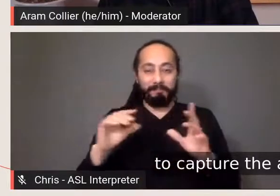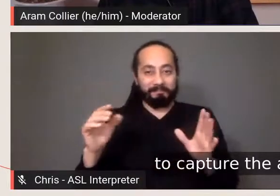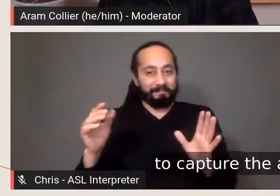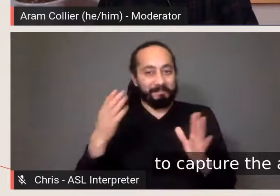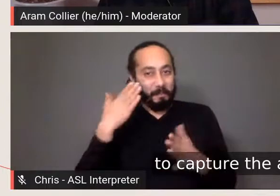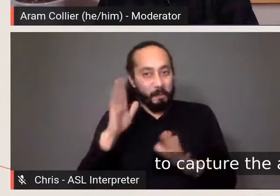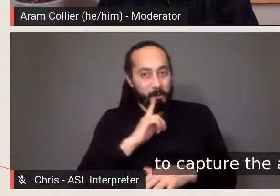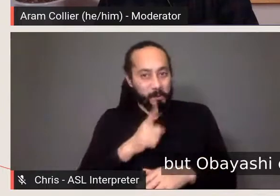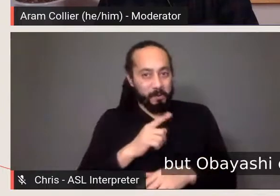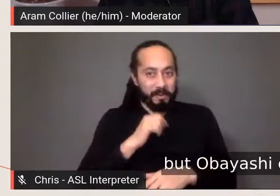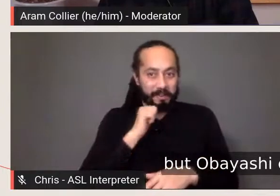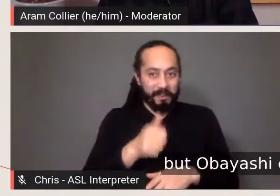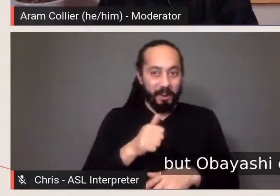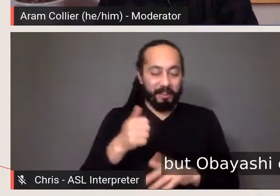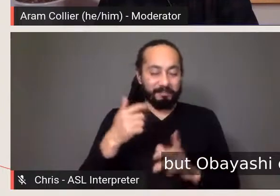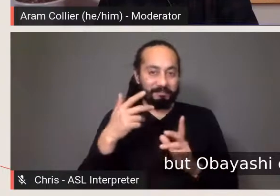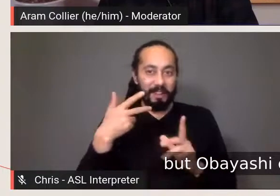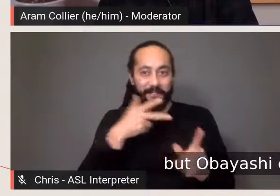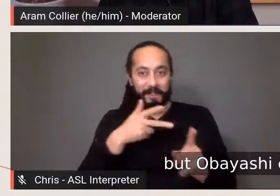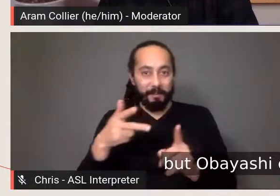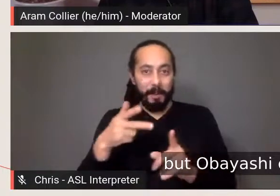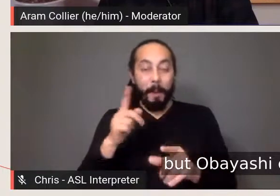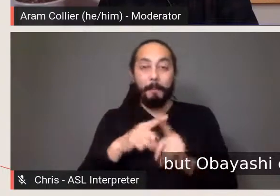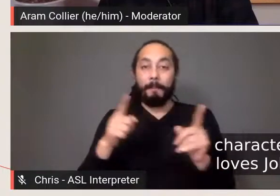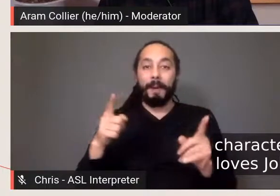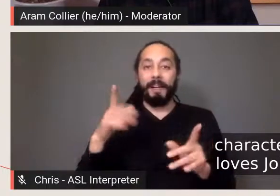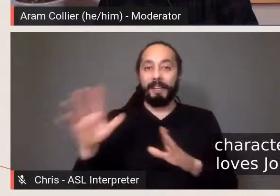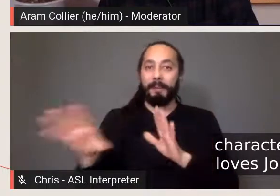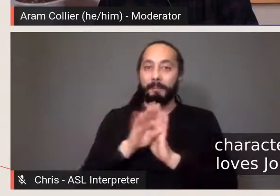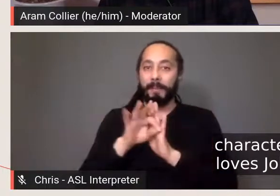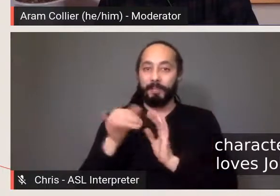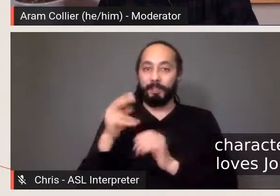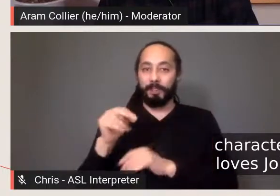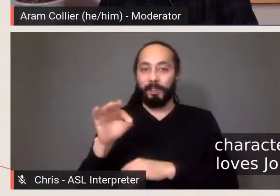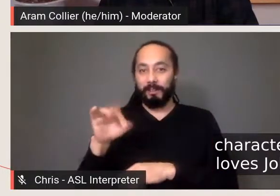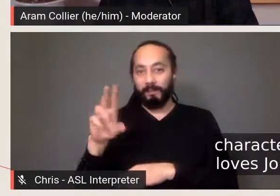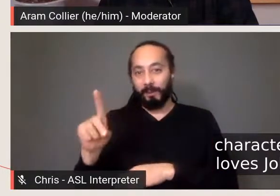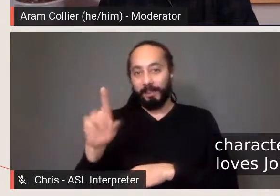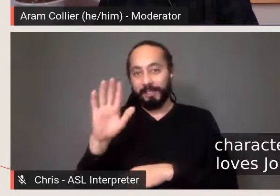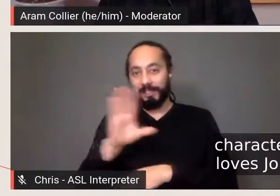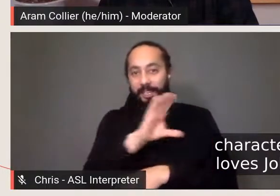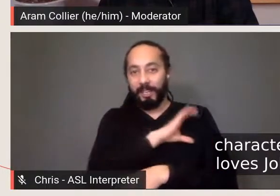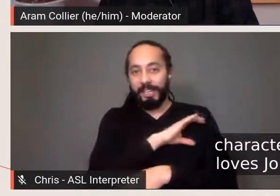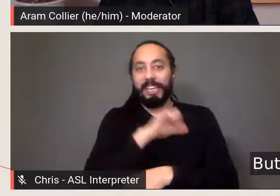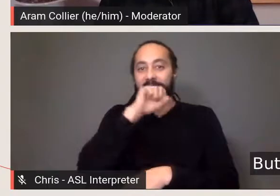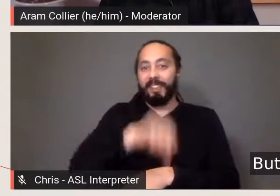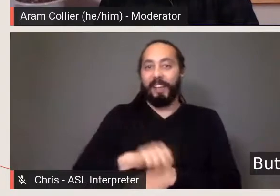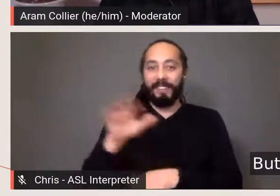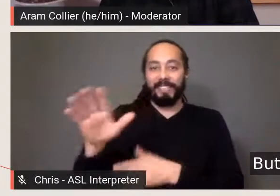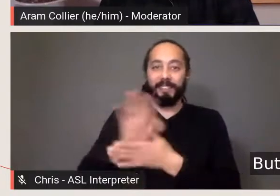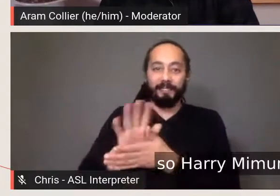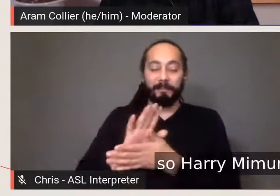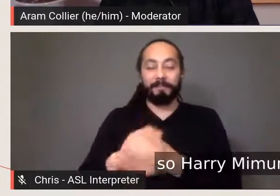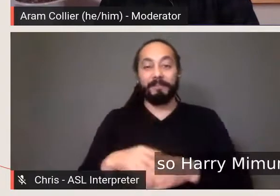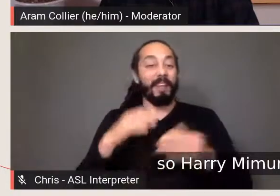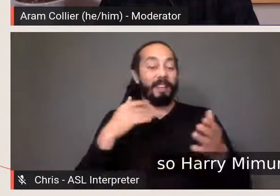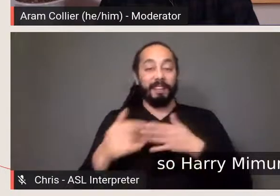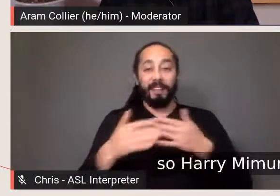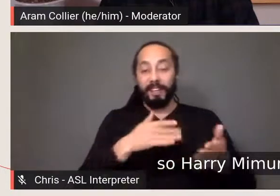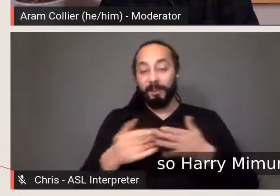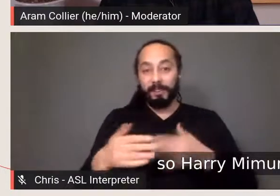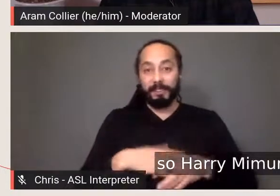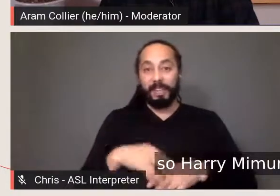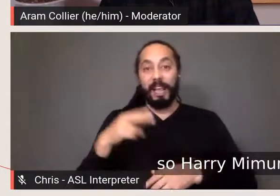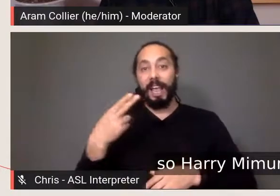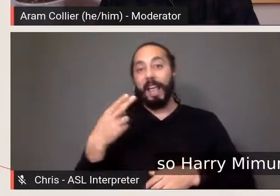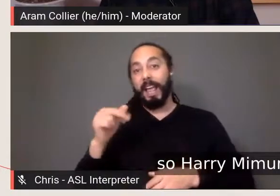aftermath of a bomb. But Obayashi chose John Ford character because he loves John Ford films. But anyway, so Harry Mimura